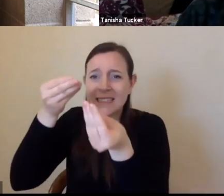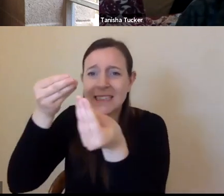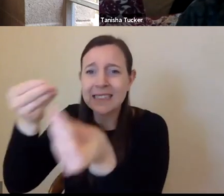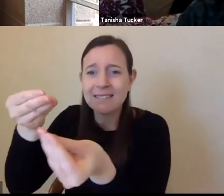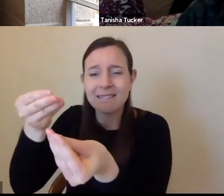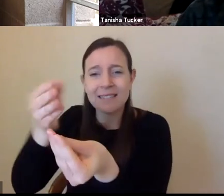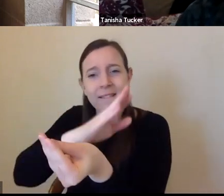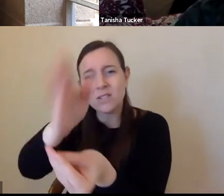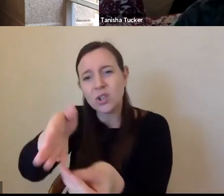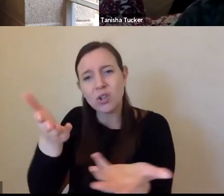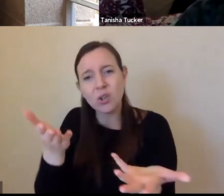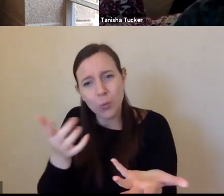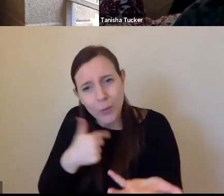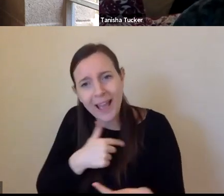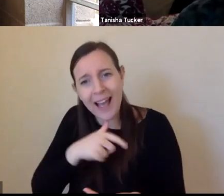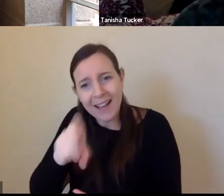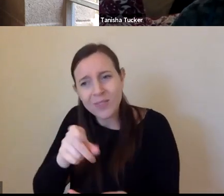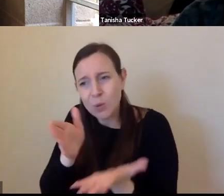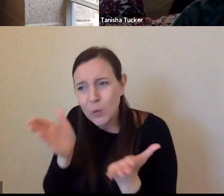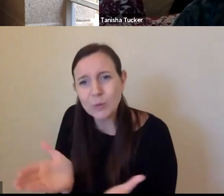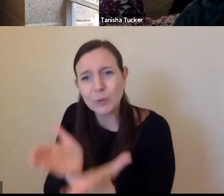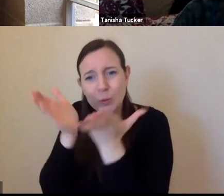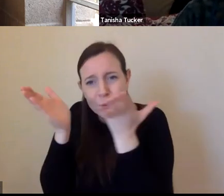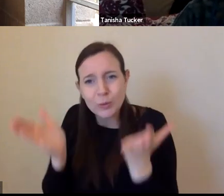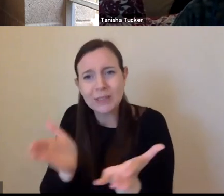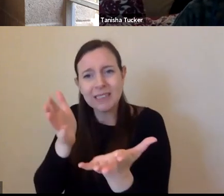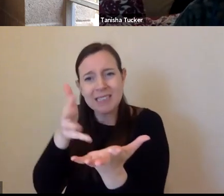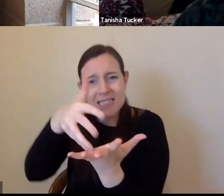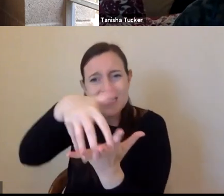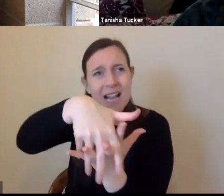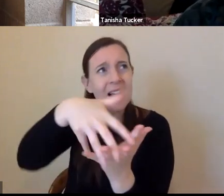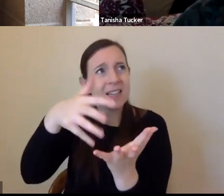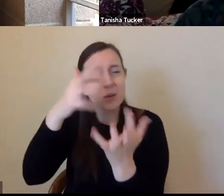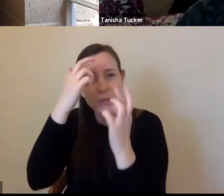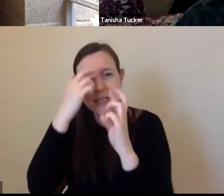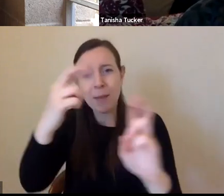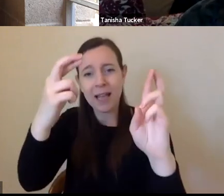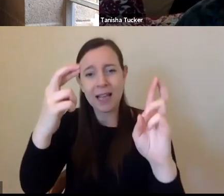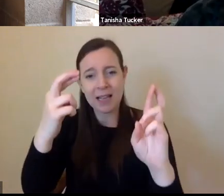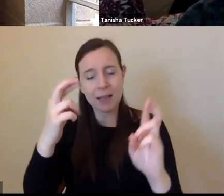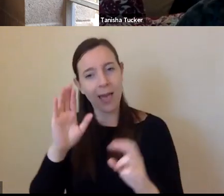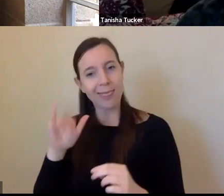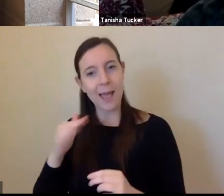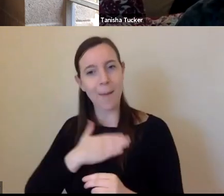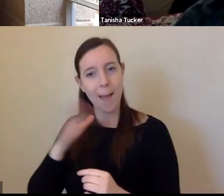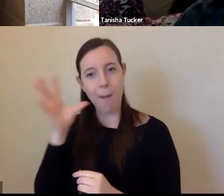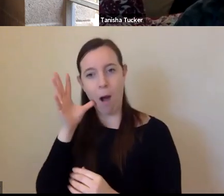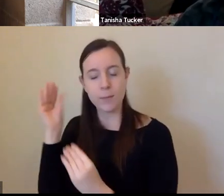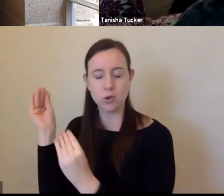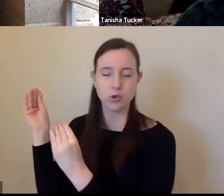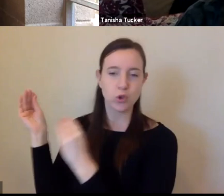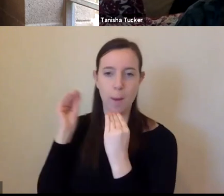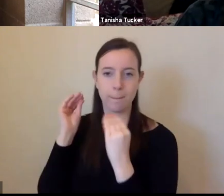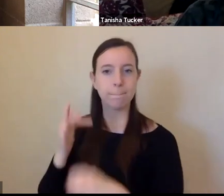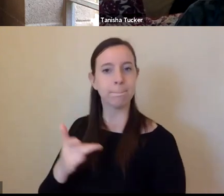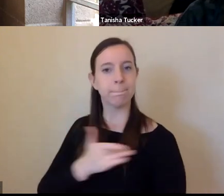my mom was very clear at just putting in us is that you want to give back, you don't want to take more than you need.